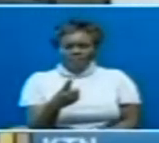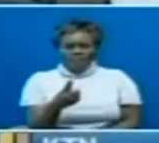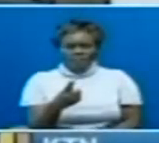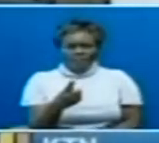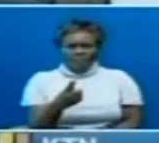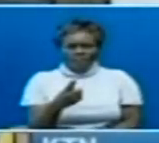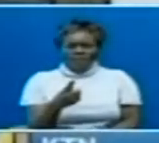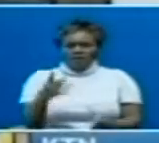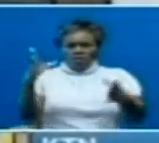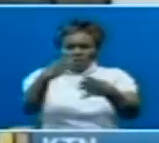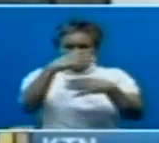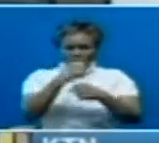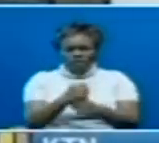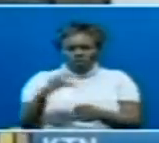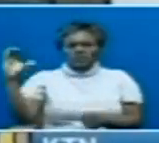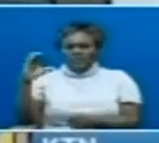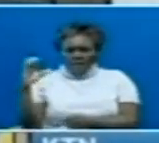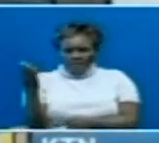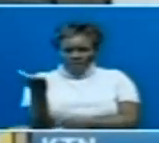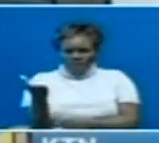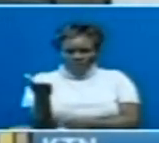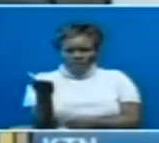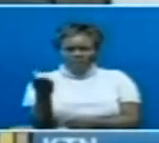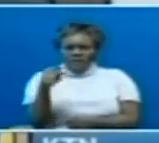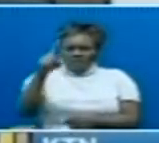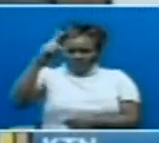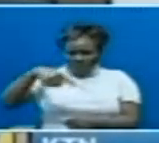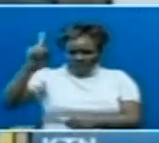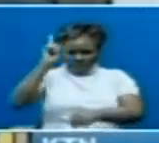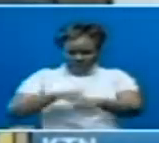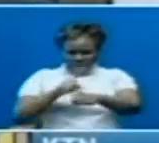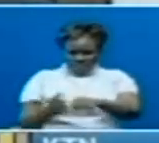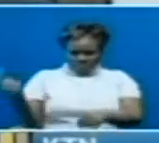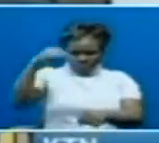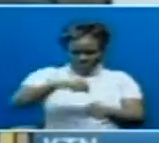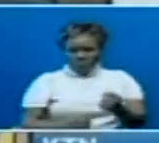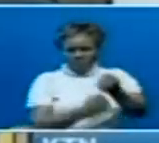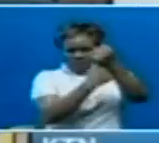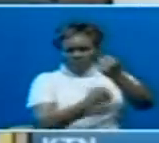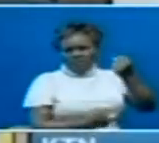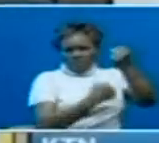the Chandaria Foundation has come at the right time to